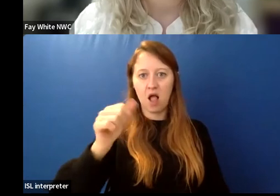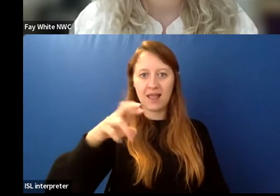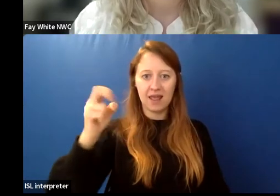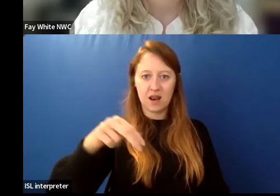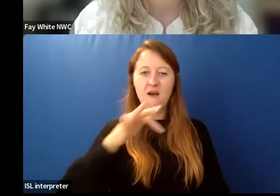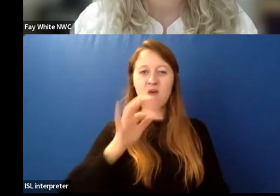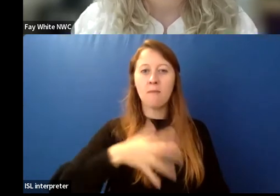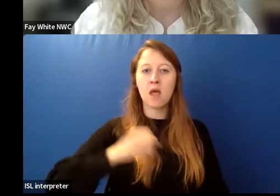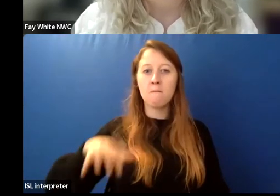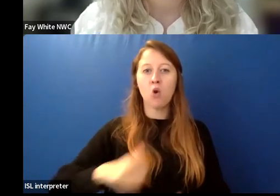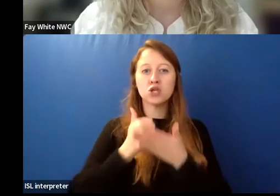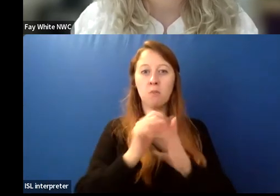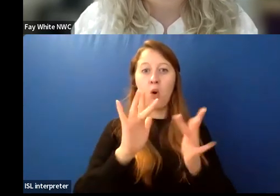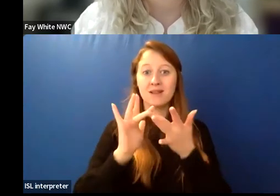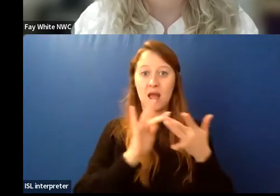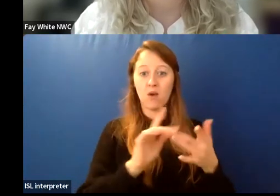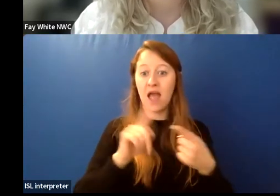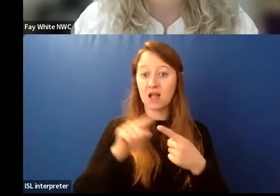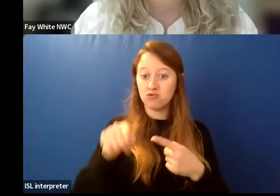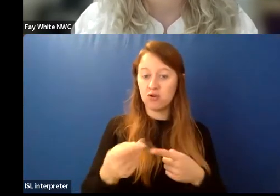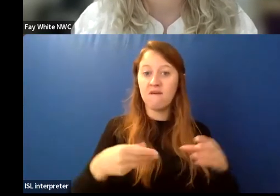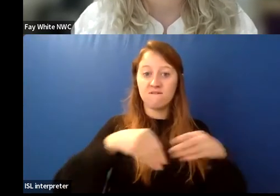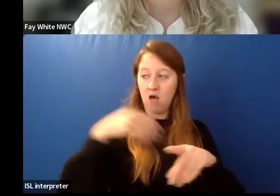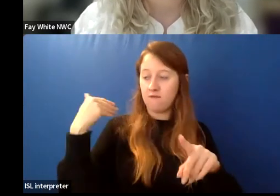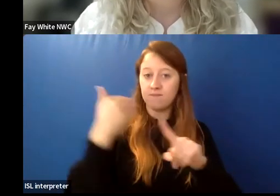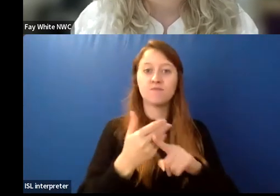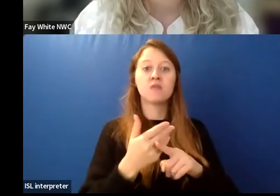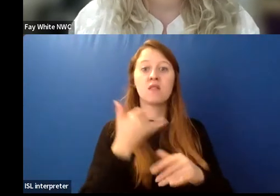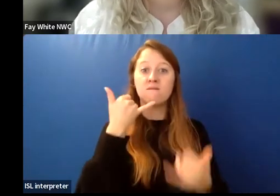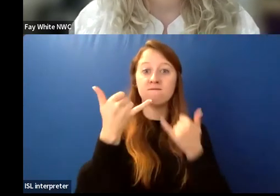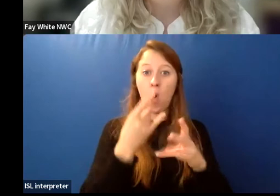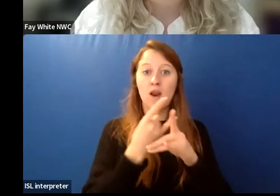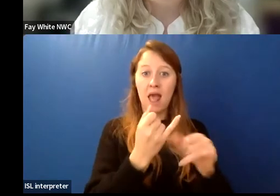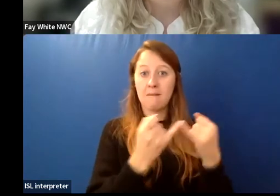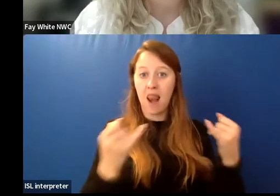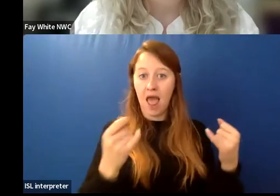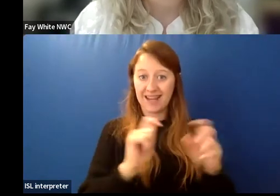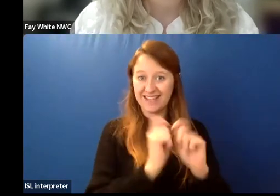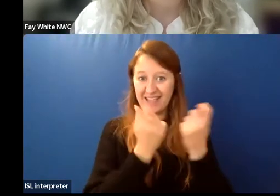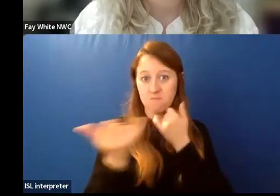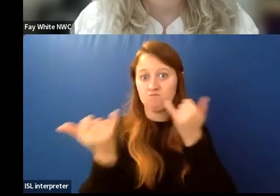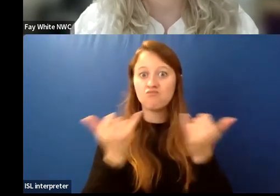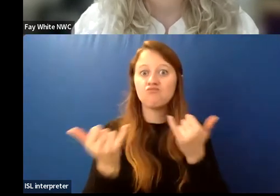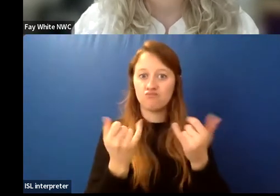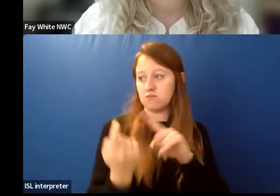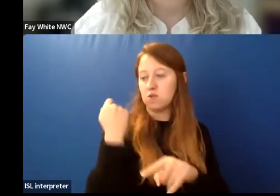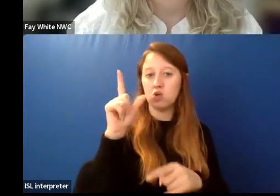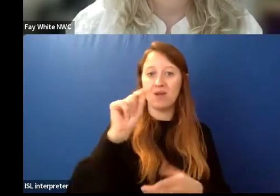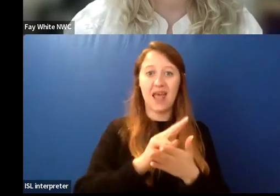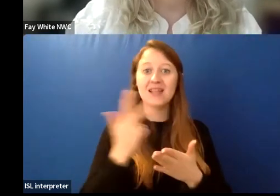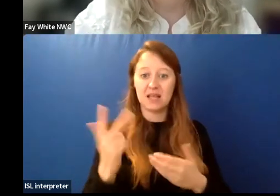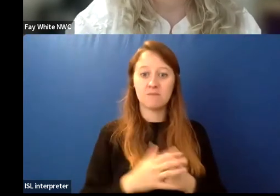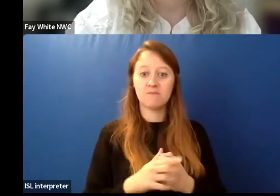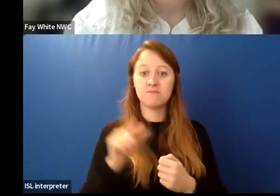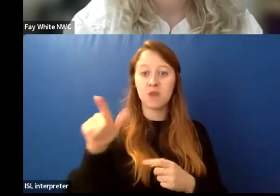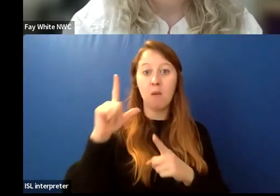volunteer life, she has been a member of the Abortion Support Network phone helpline team since 2018. In her professional life, she is an